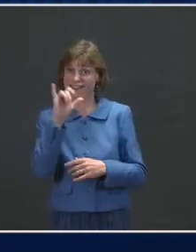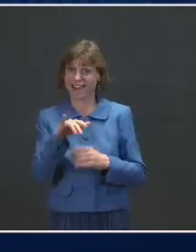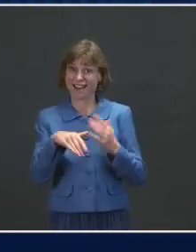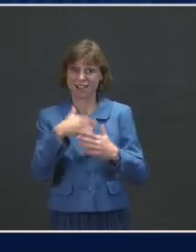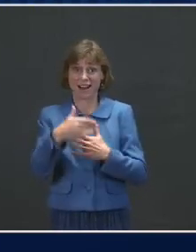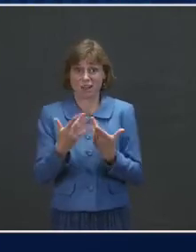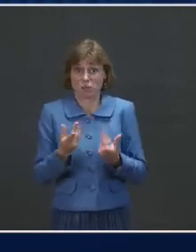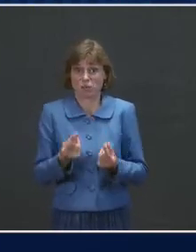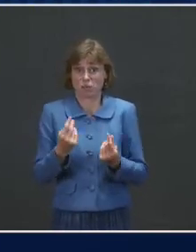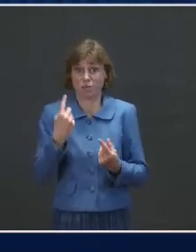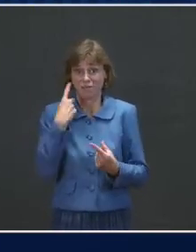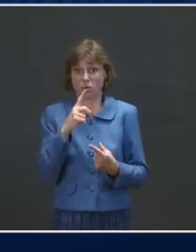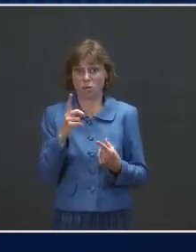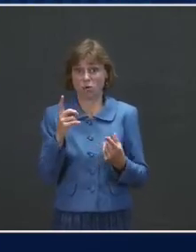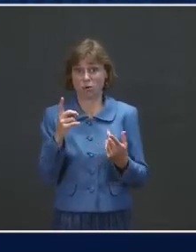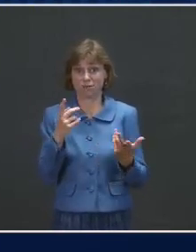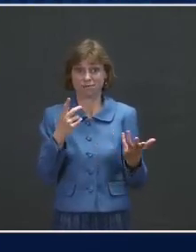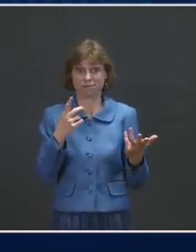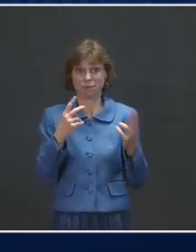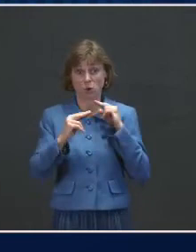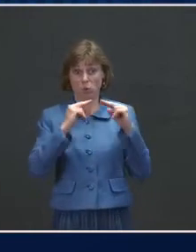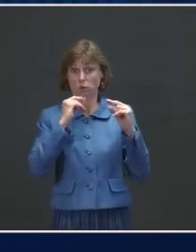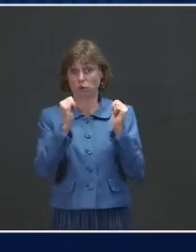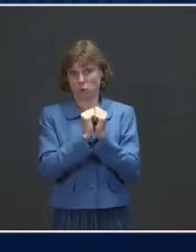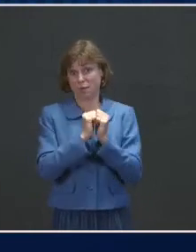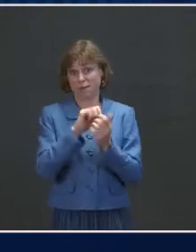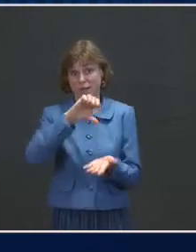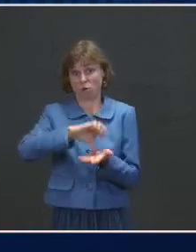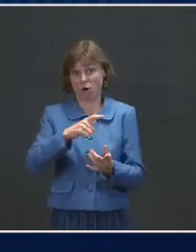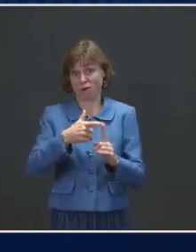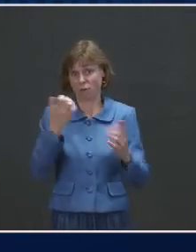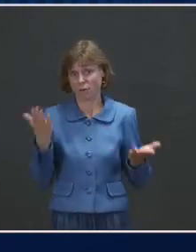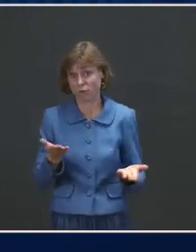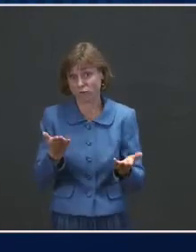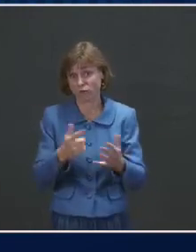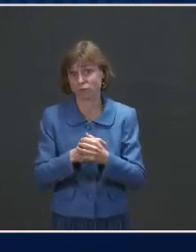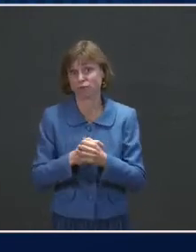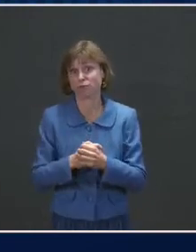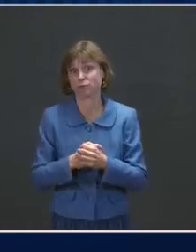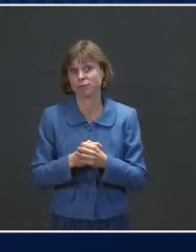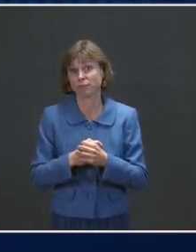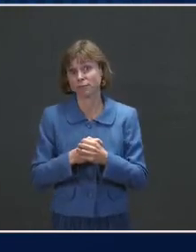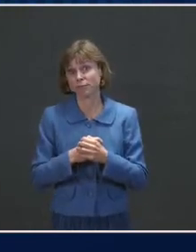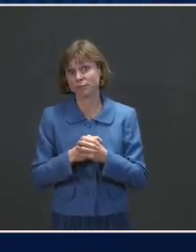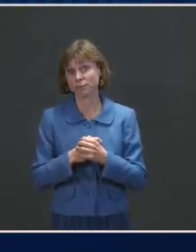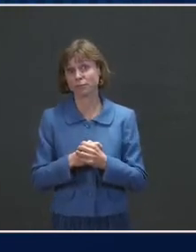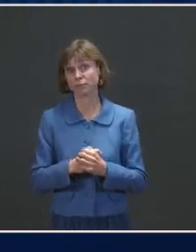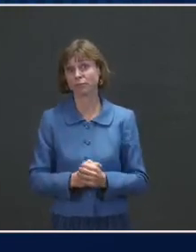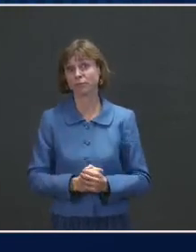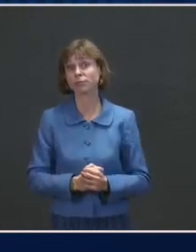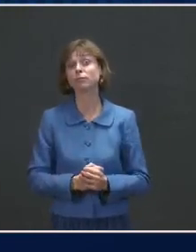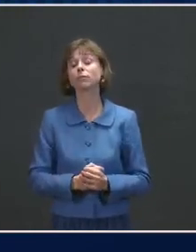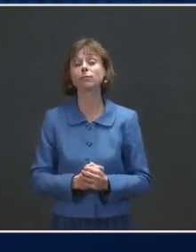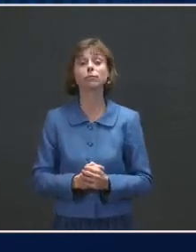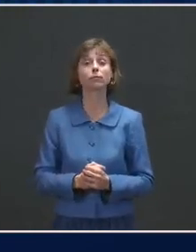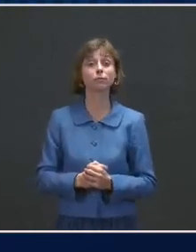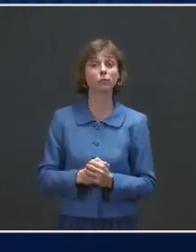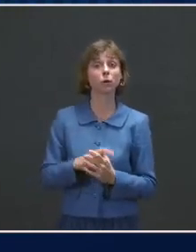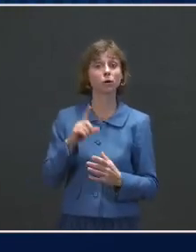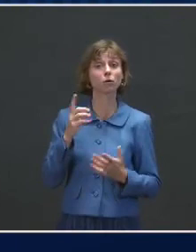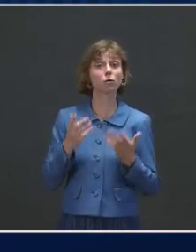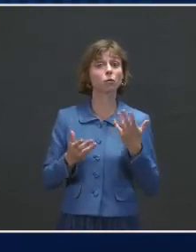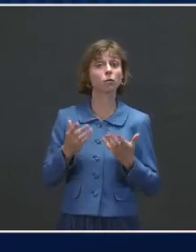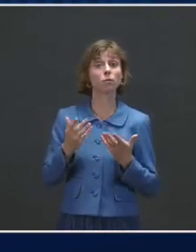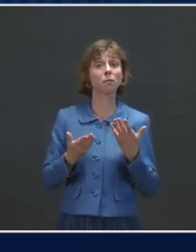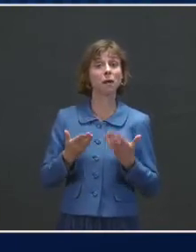of engagement with Iran from here. It out necessarily that there might be other ways